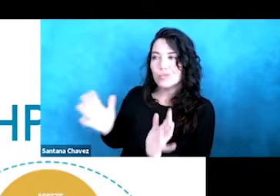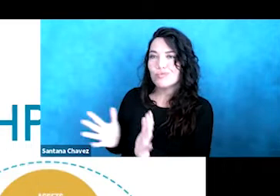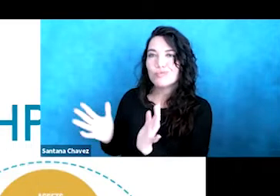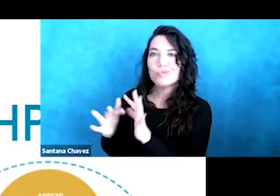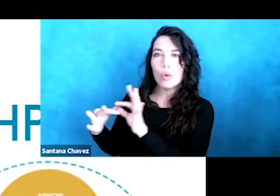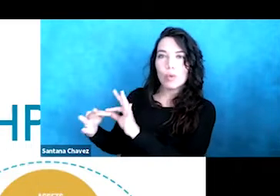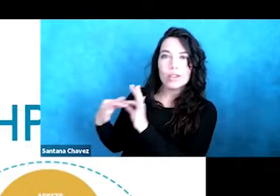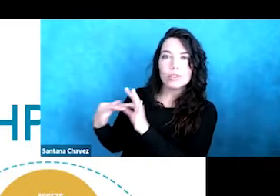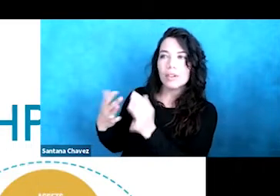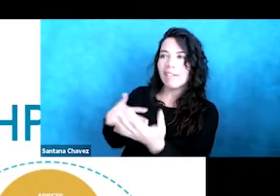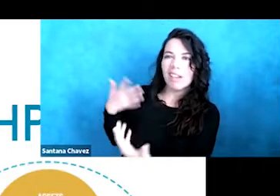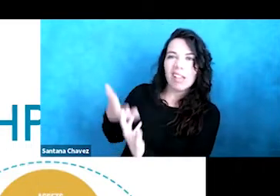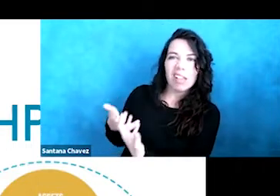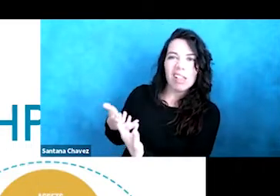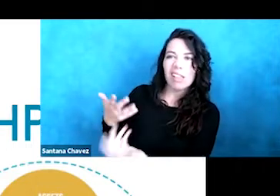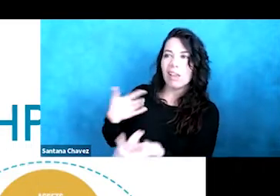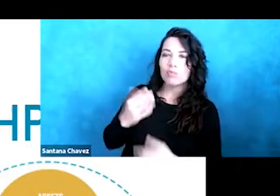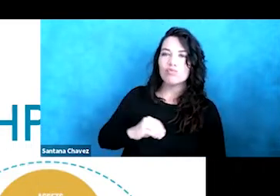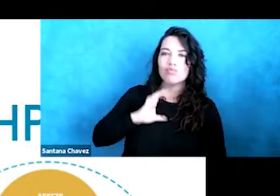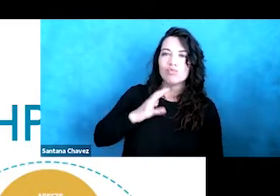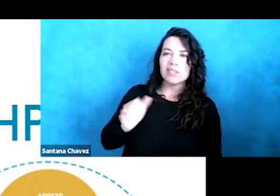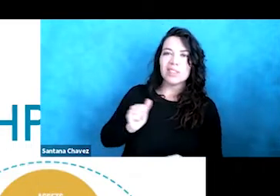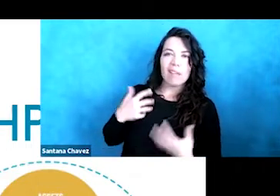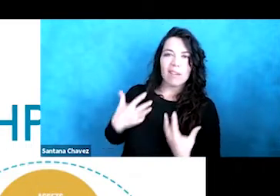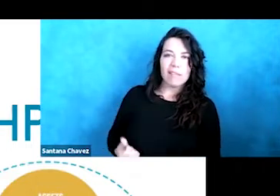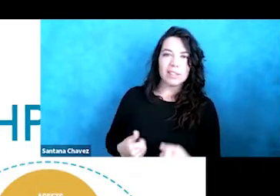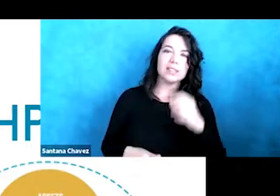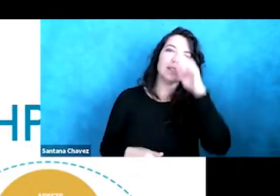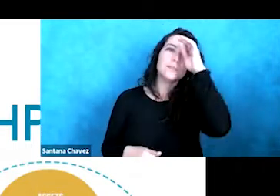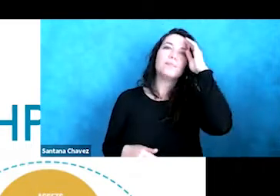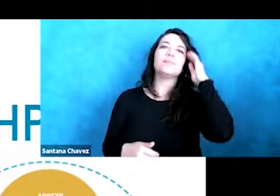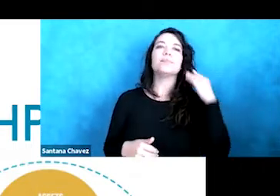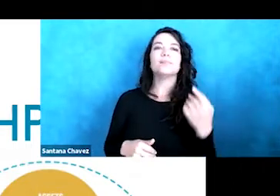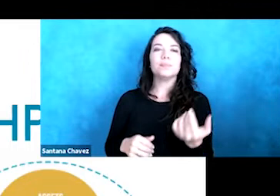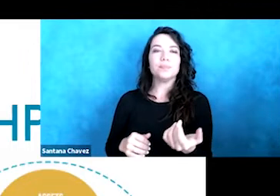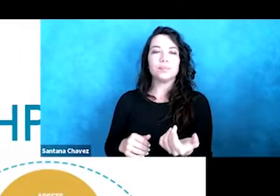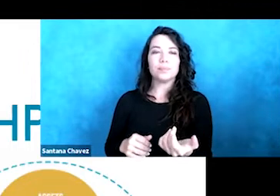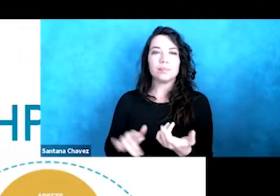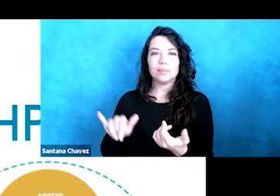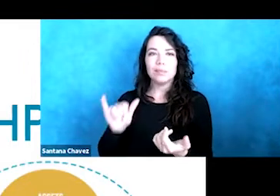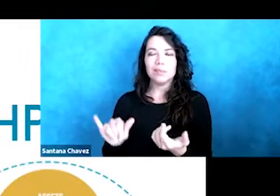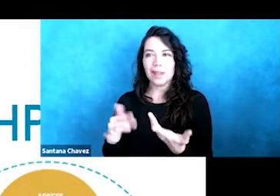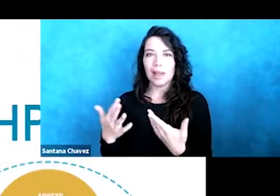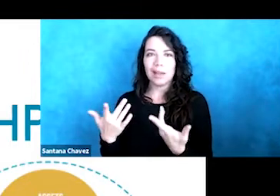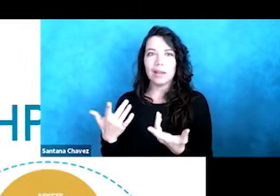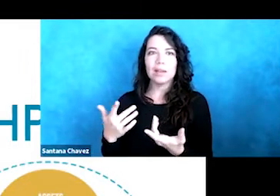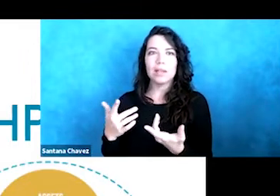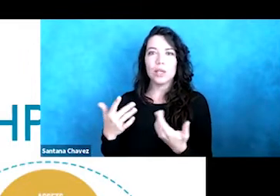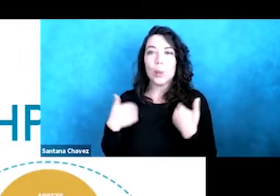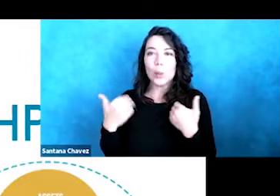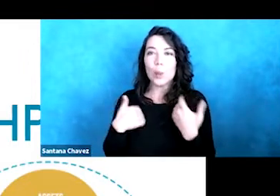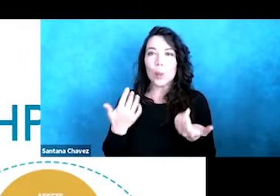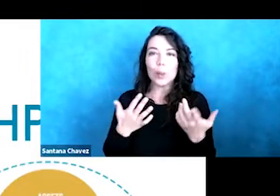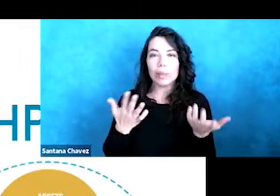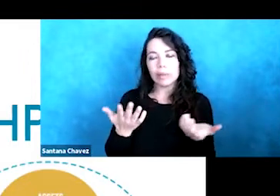belonging, self-esteem, and self-confidence. It's that combination of youth assets and contribution within the PYD